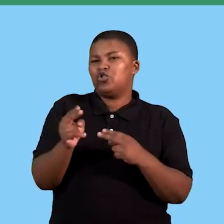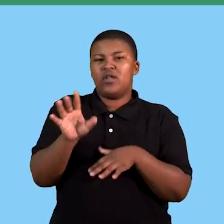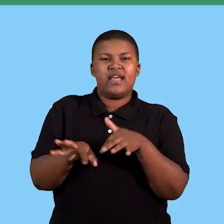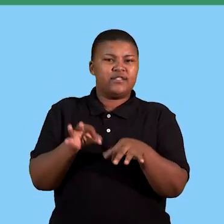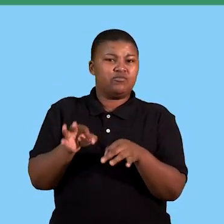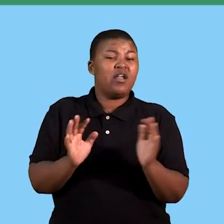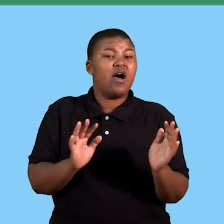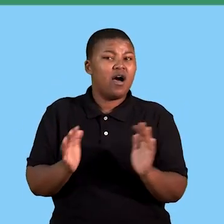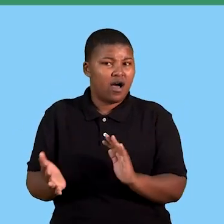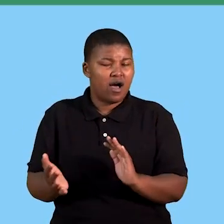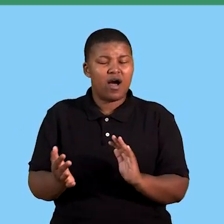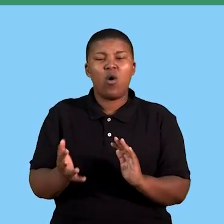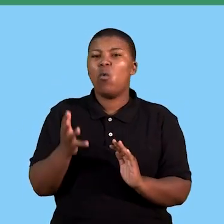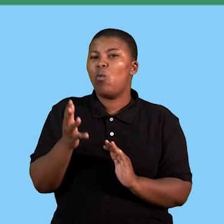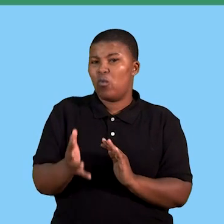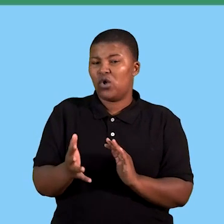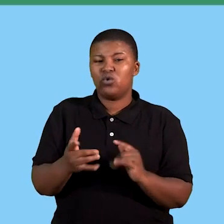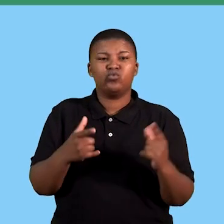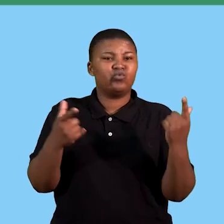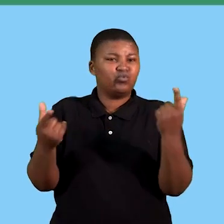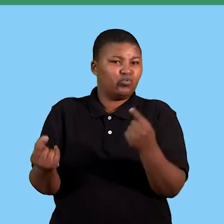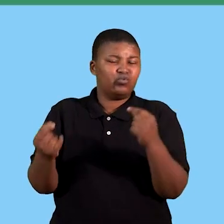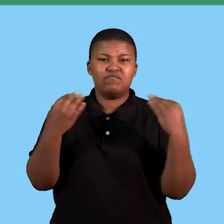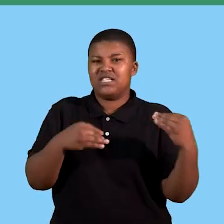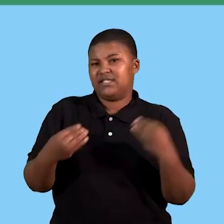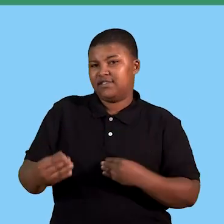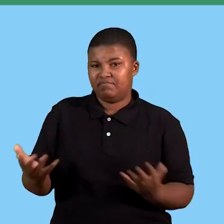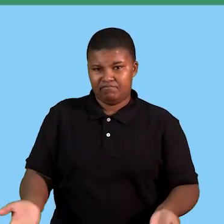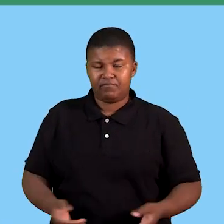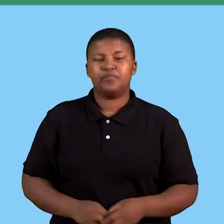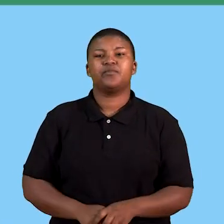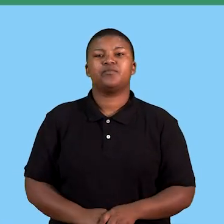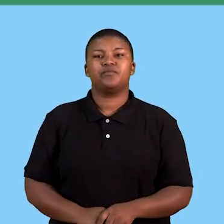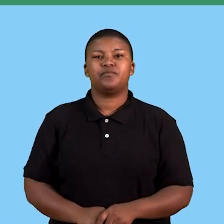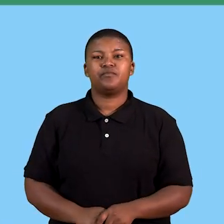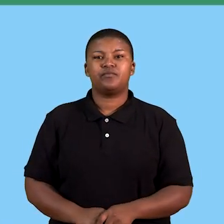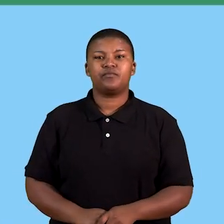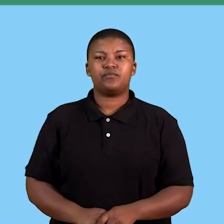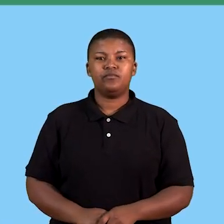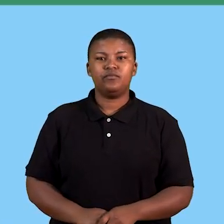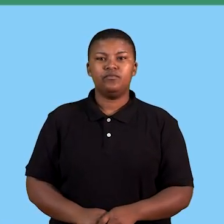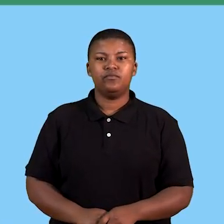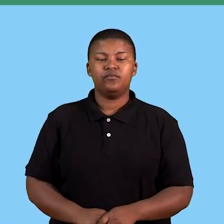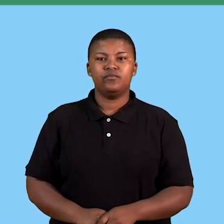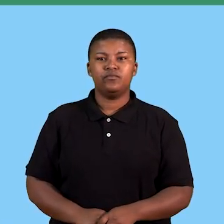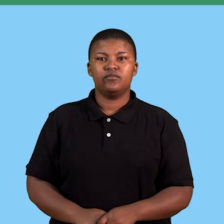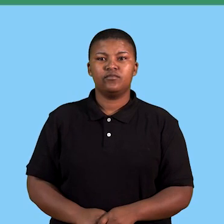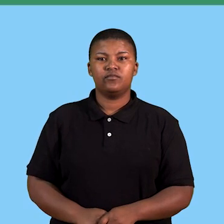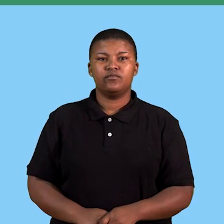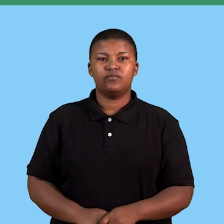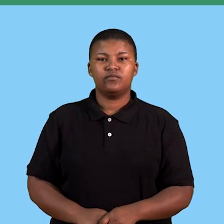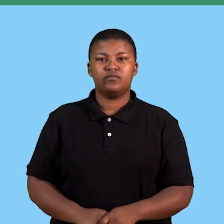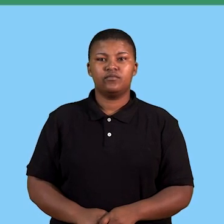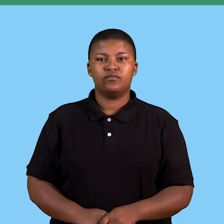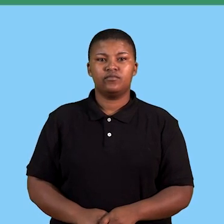says, how are they going to conduct their business? All right, so that is